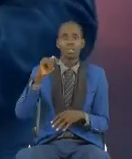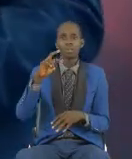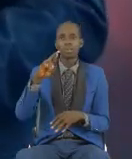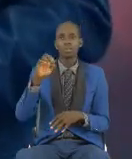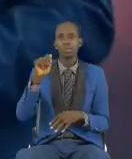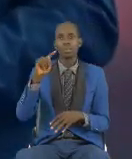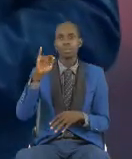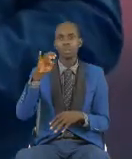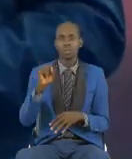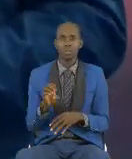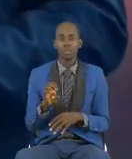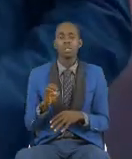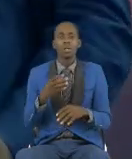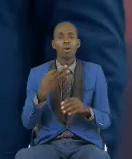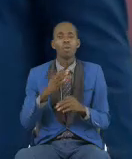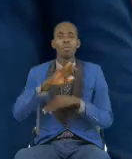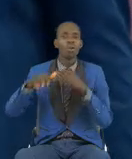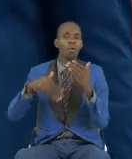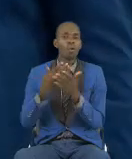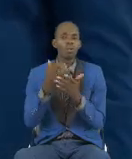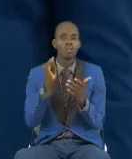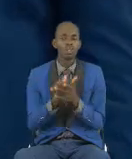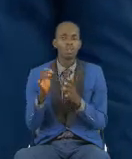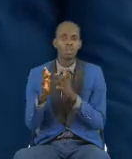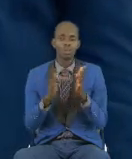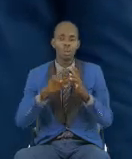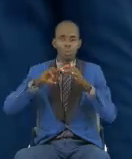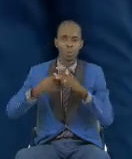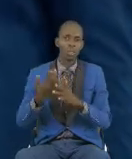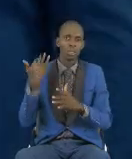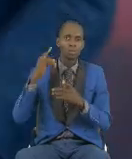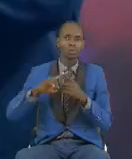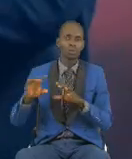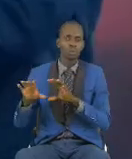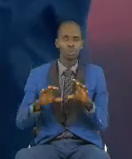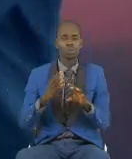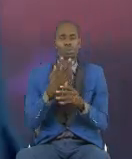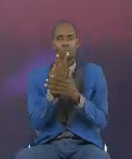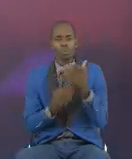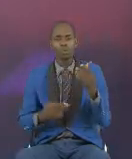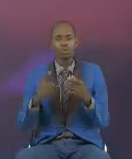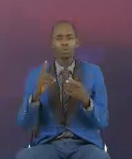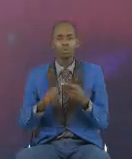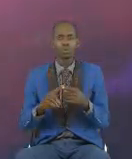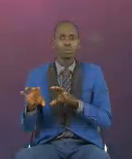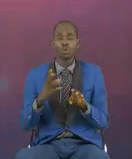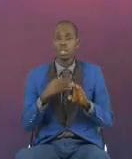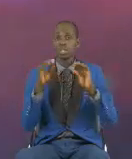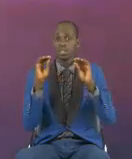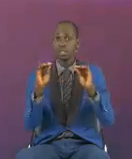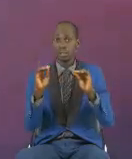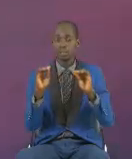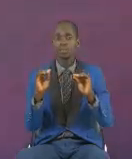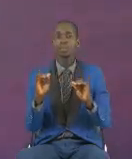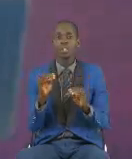Jesus began both to do and to teach. What Jesus began to